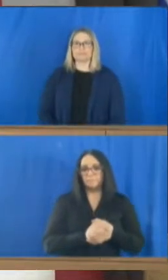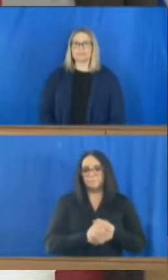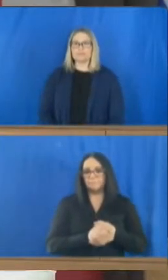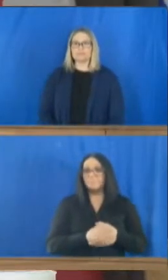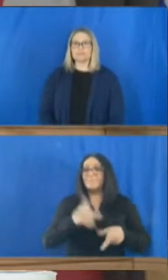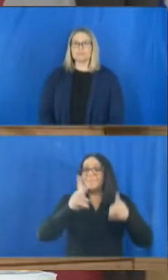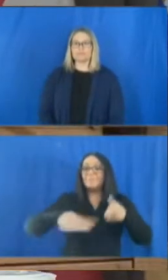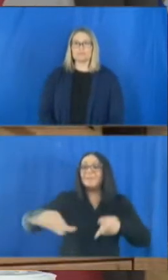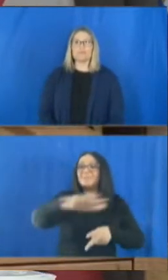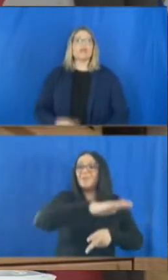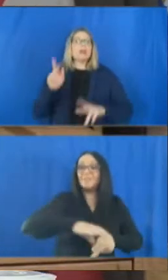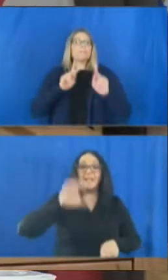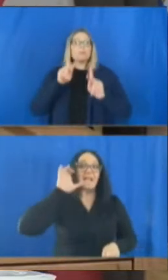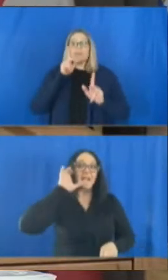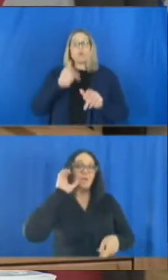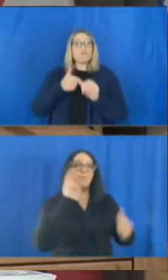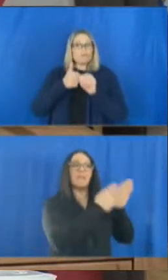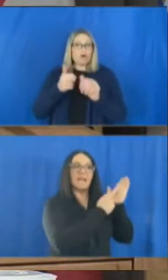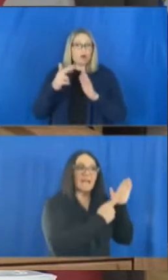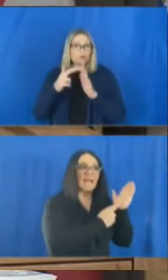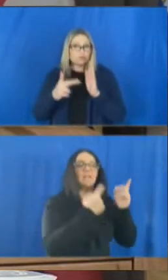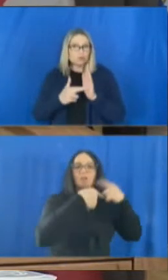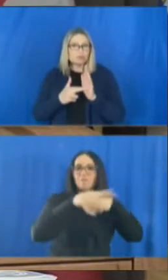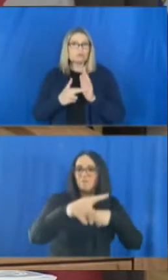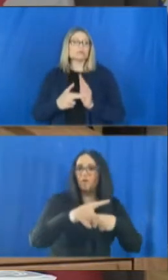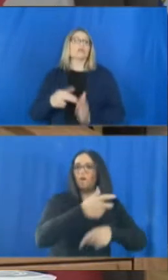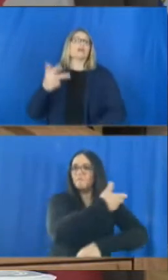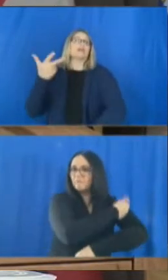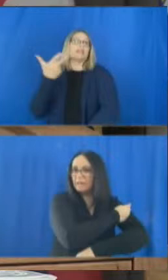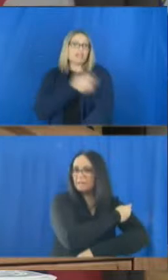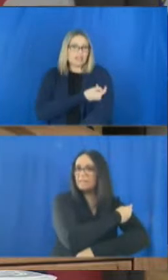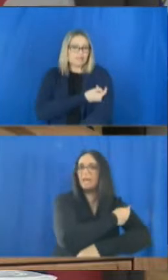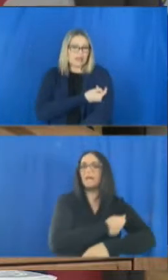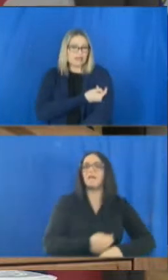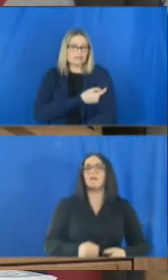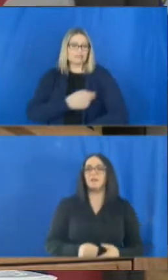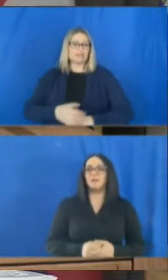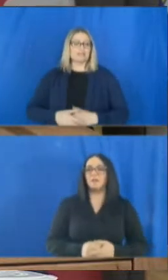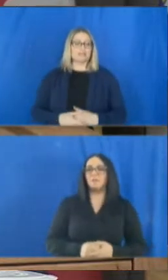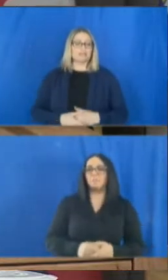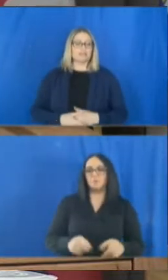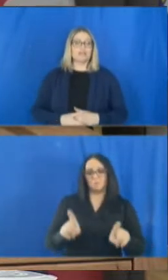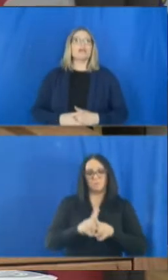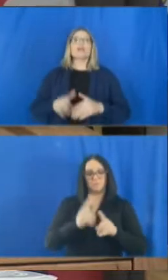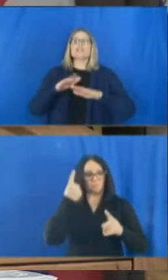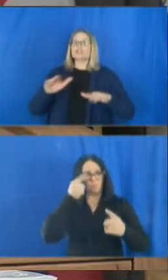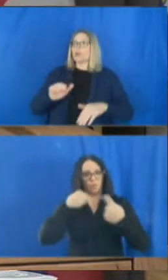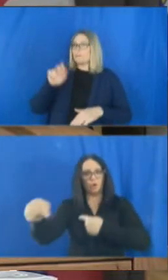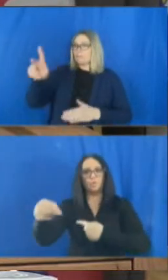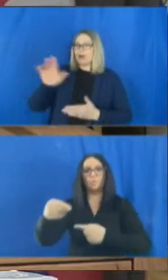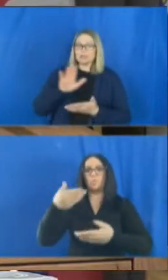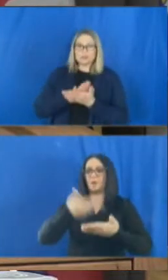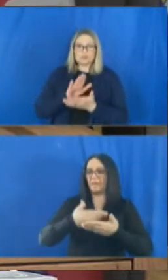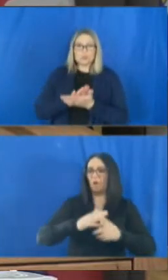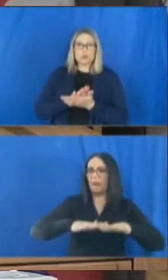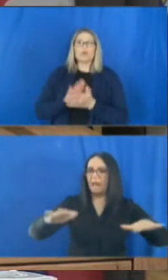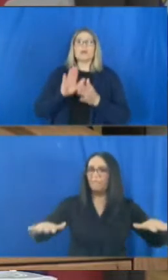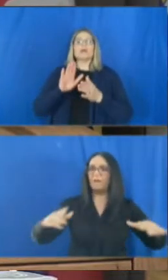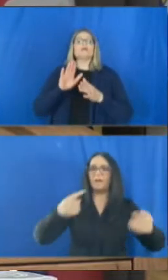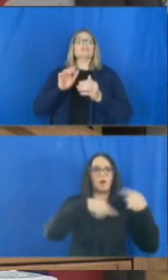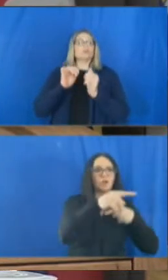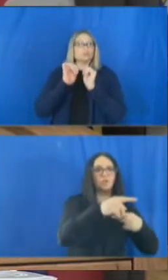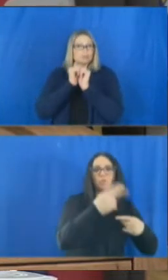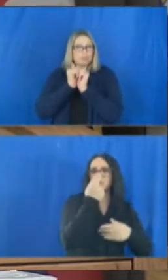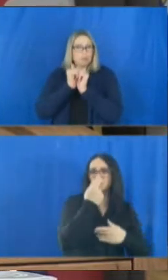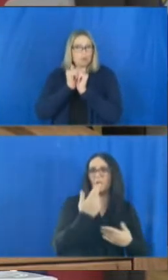questioning, well, why get vaccinated? I'm not able to do anything more than someone else who's not. So I think it's important that,